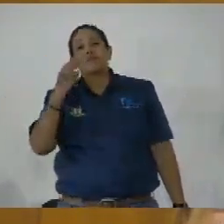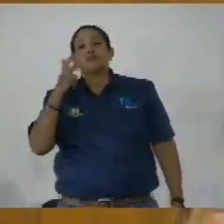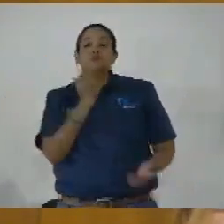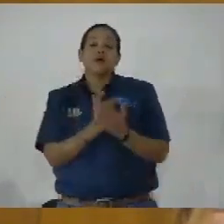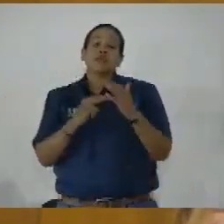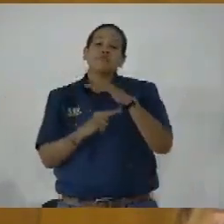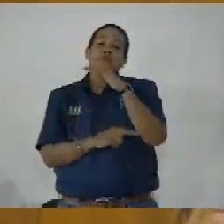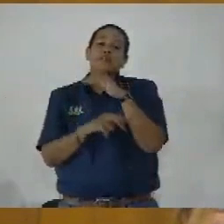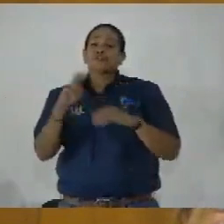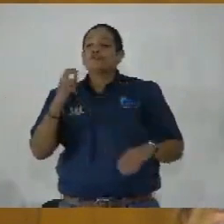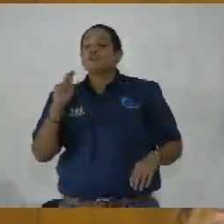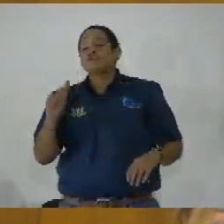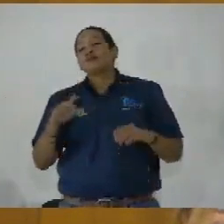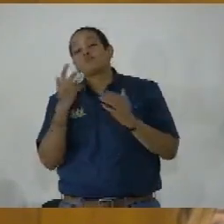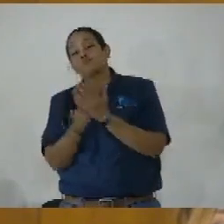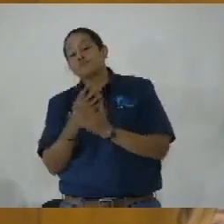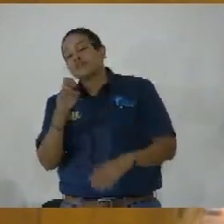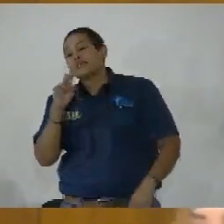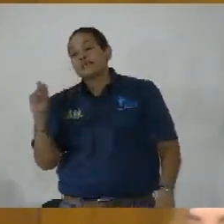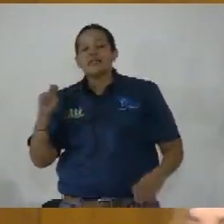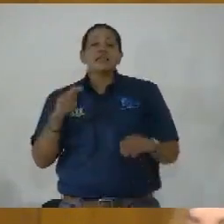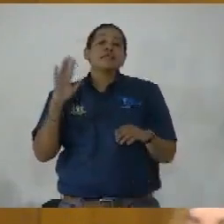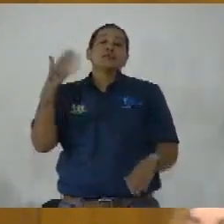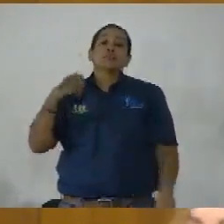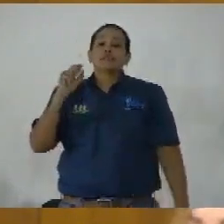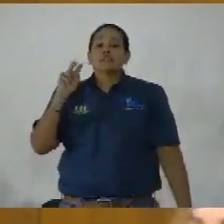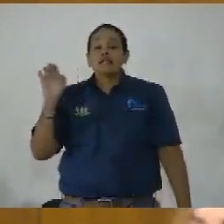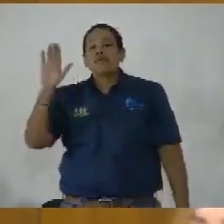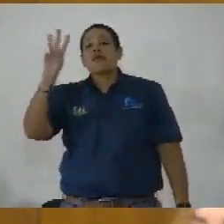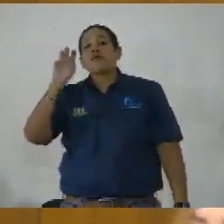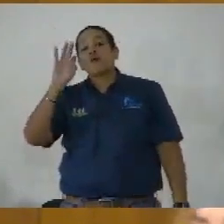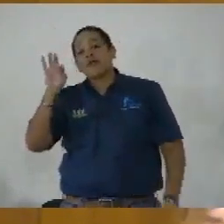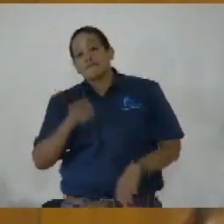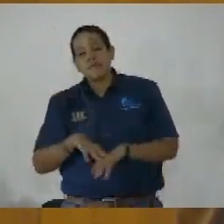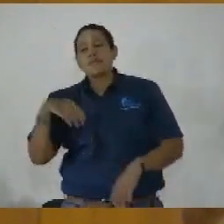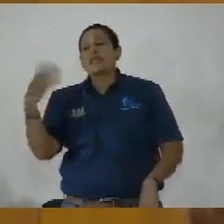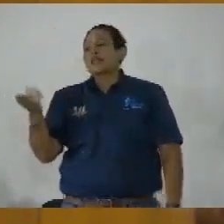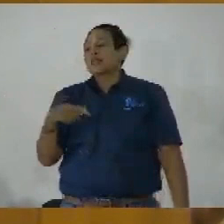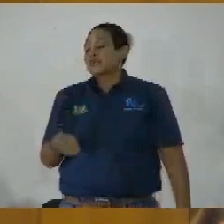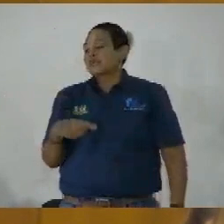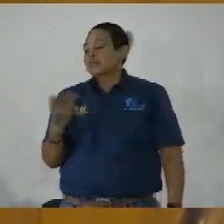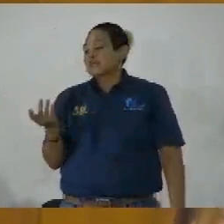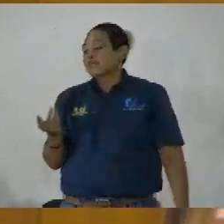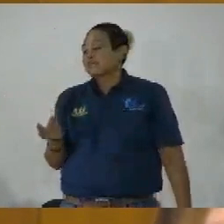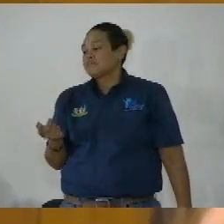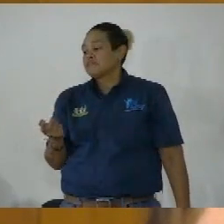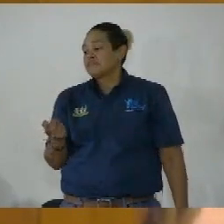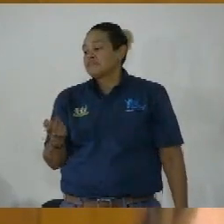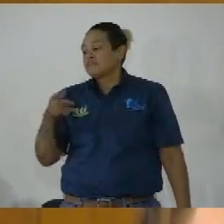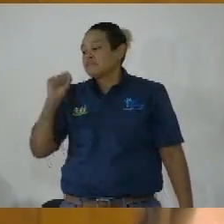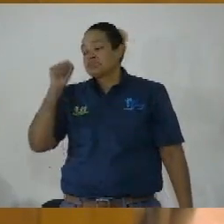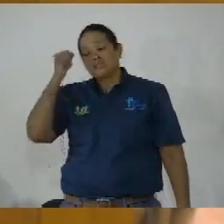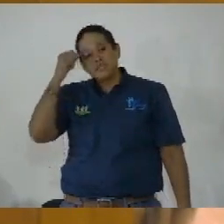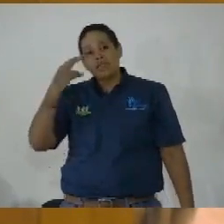Richmond Prison Bridge, Eden Bridge, Silver Hill Bridge, Wakefield Bridge, Well, this is Portland. Silver Hill